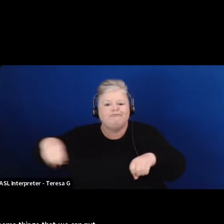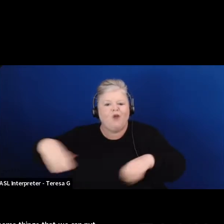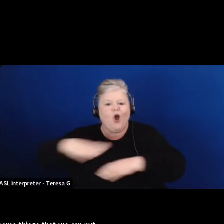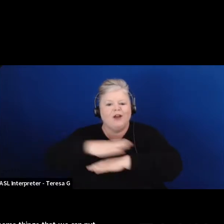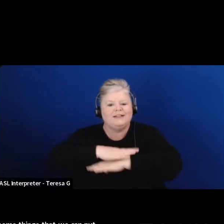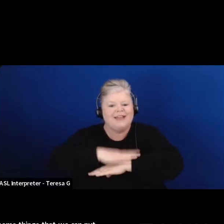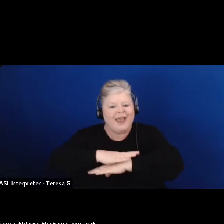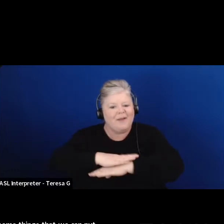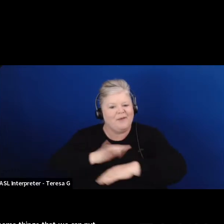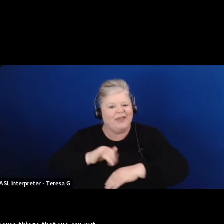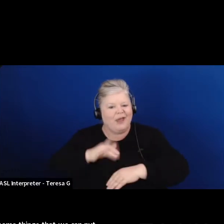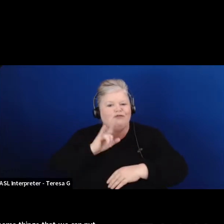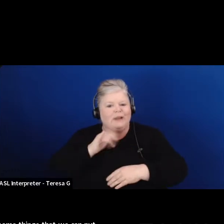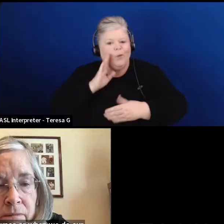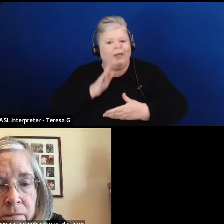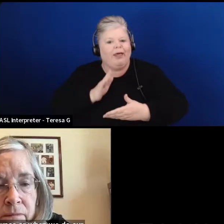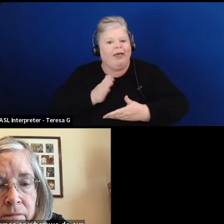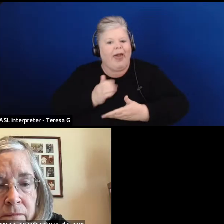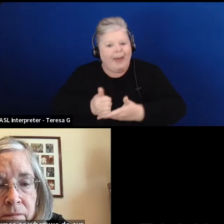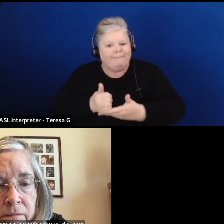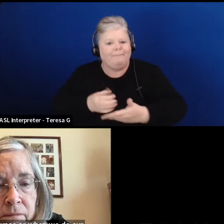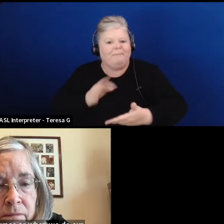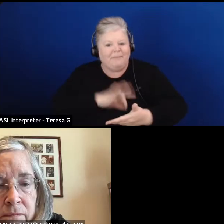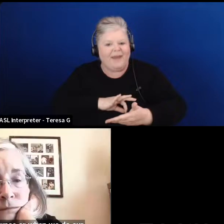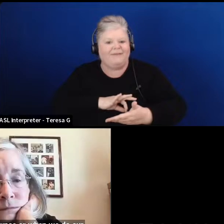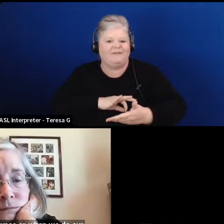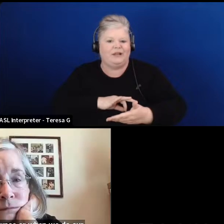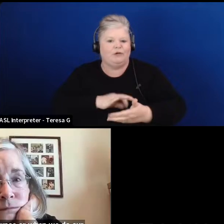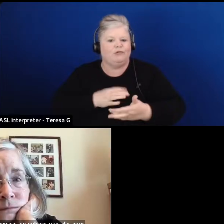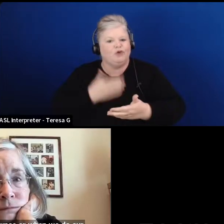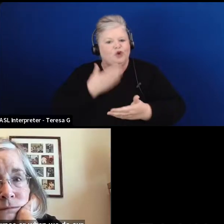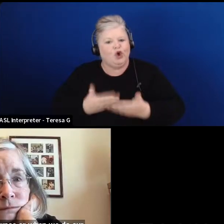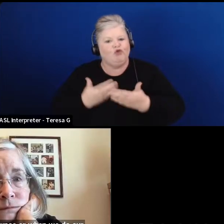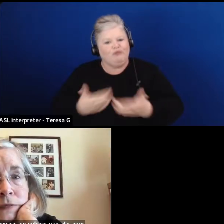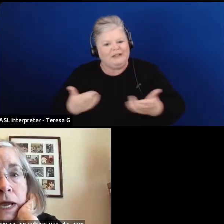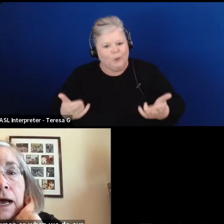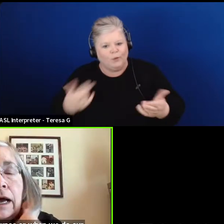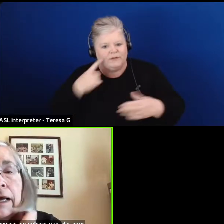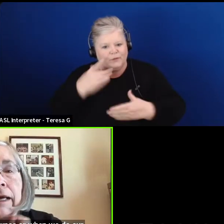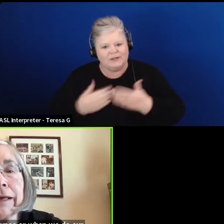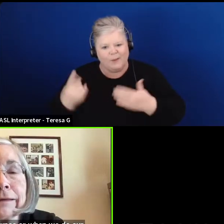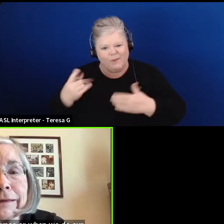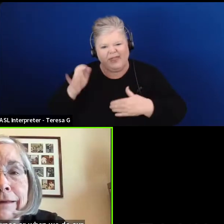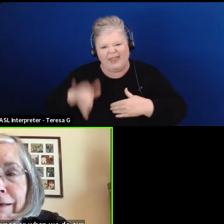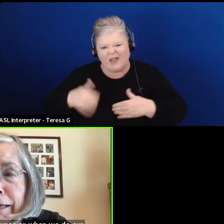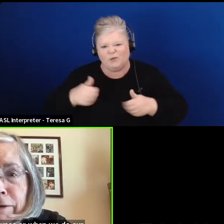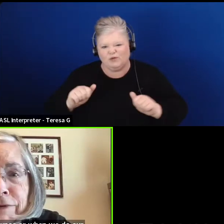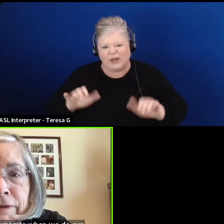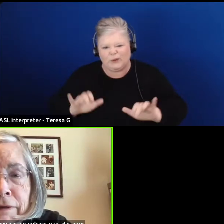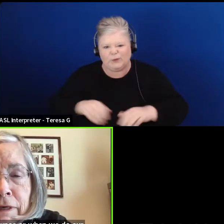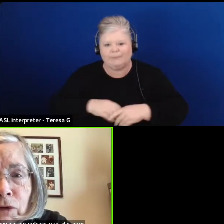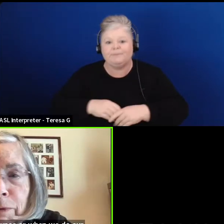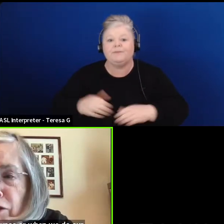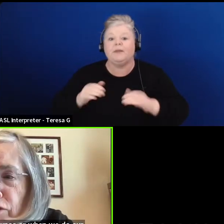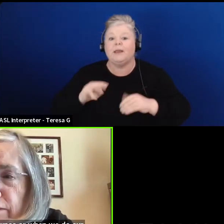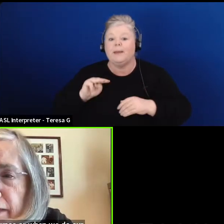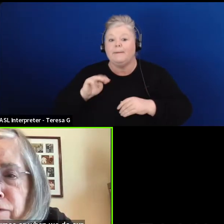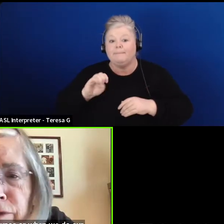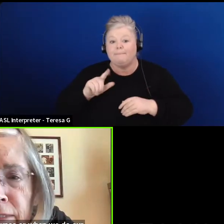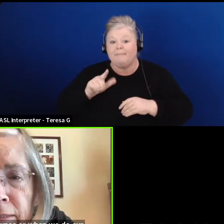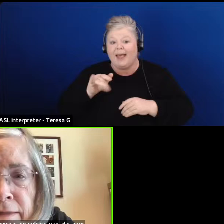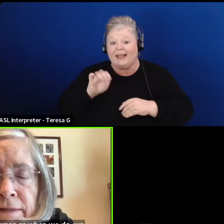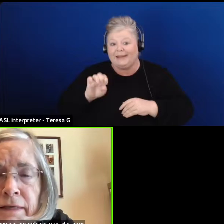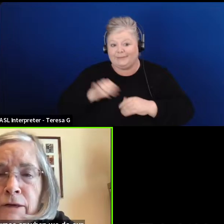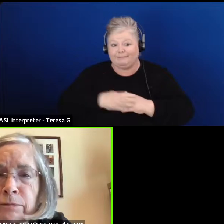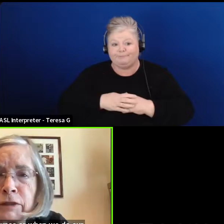someone? And that's what we're trying to capture. Melanie. I have a question.